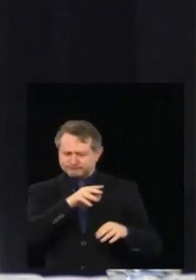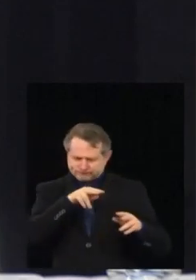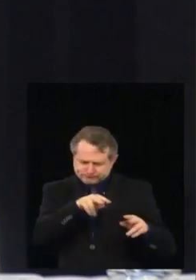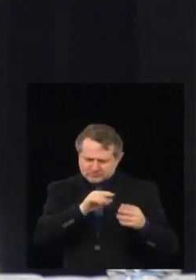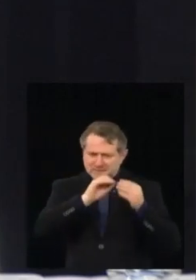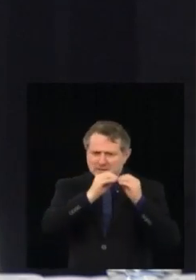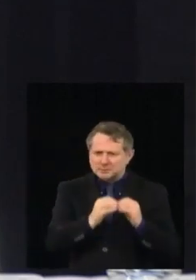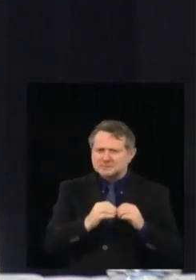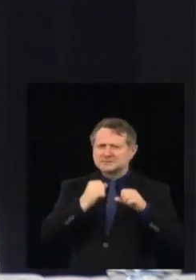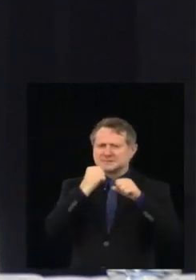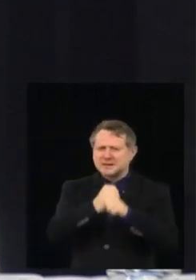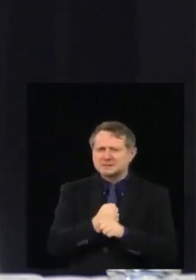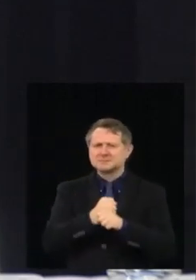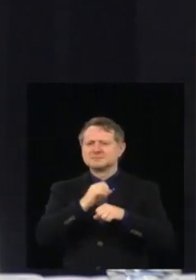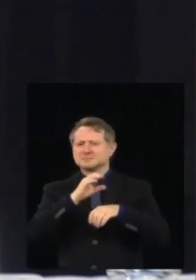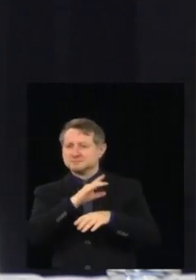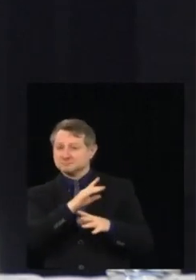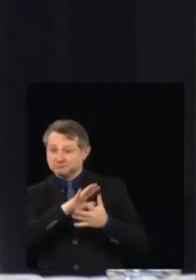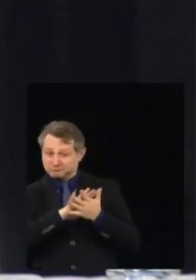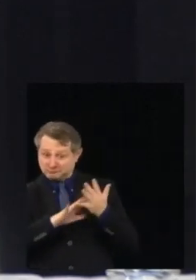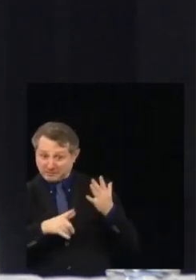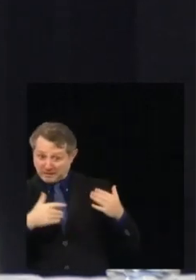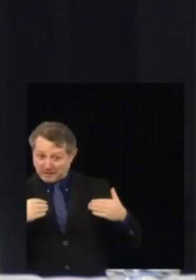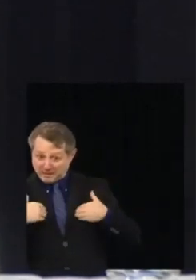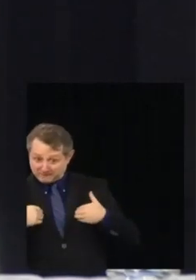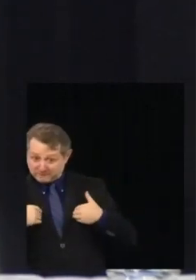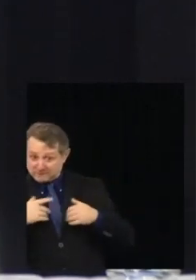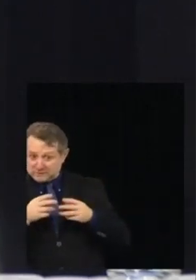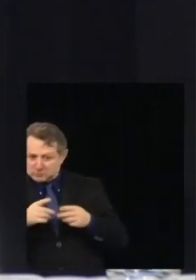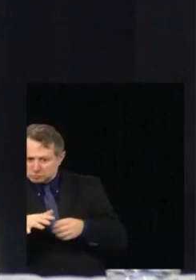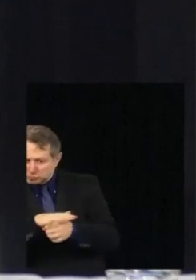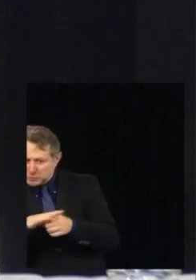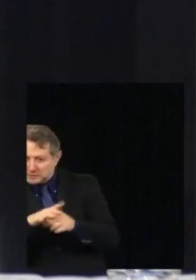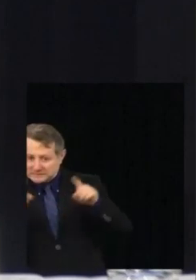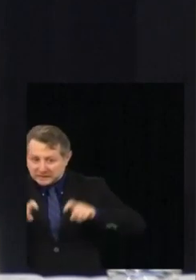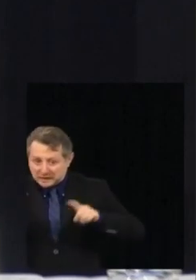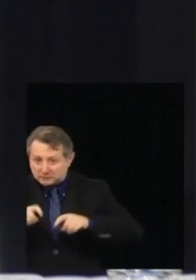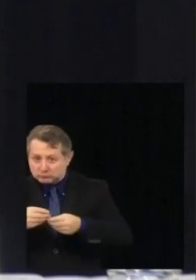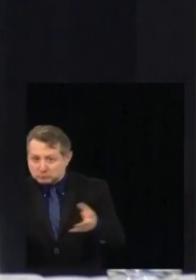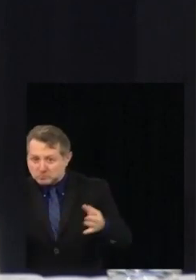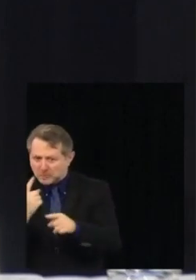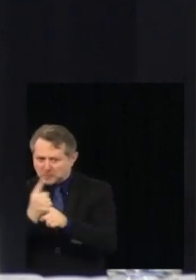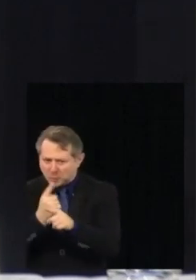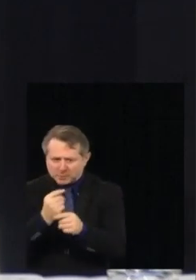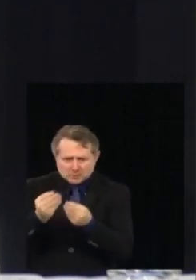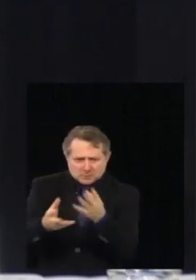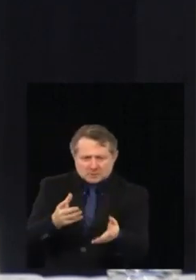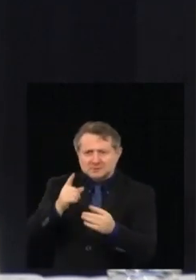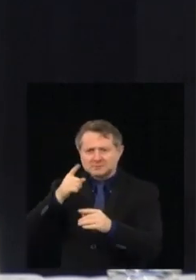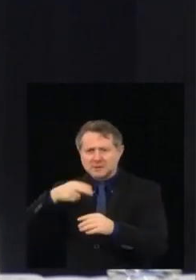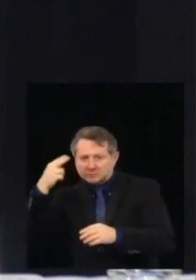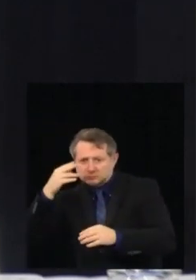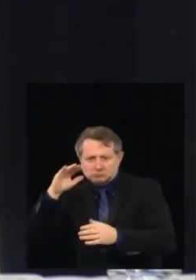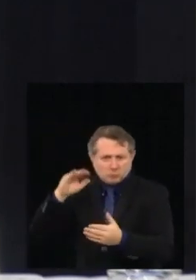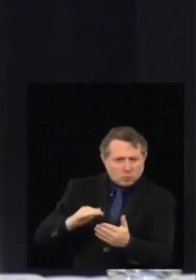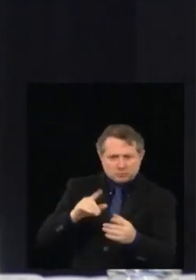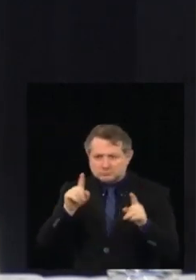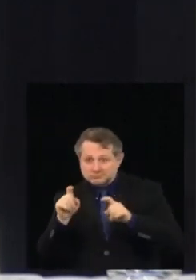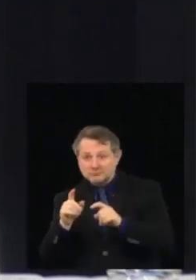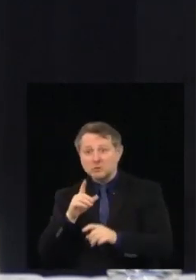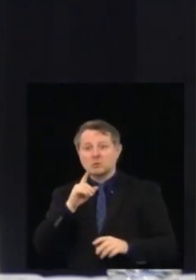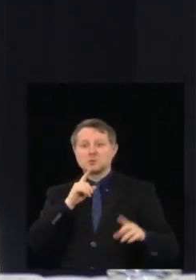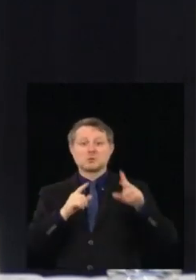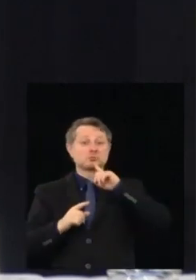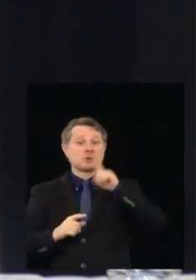region has appropriate testing capacity to be able to gauge what's going on is critically important. They laid out that we should have 30 tests per 1,000